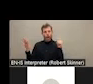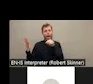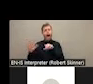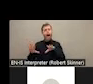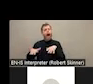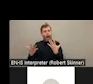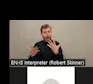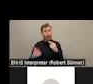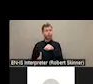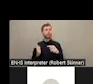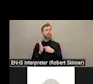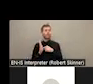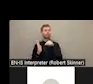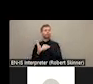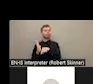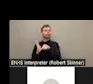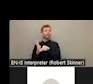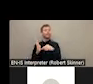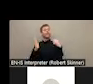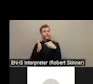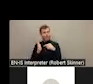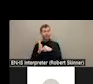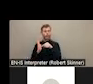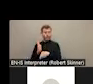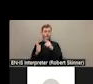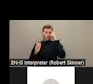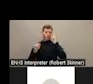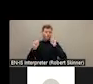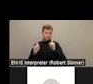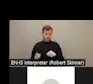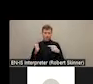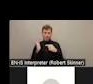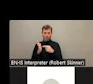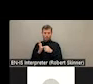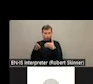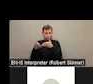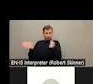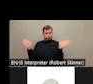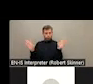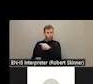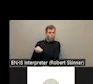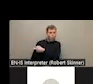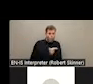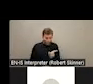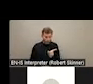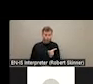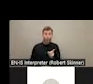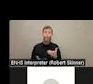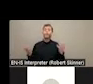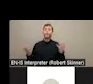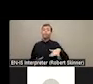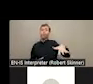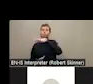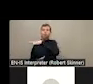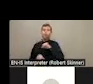inclusive, accessible, and sustainable post-COVID-19 world. And therefore also the